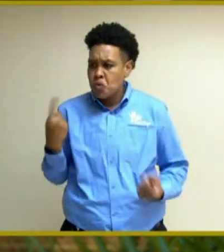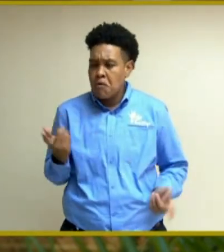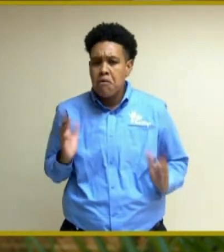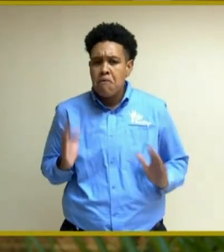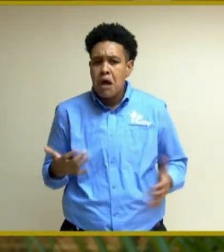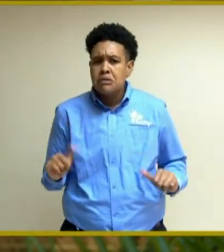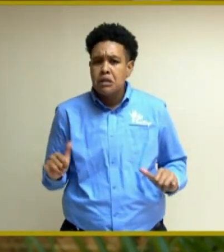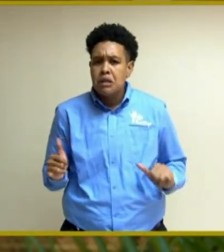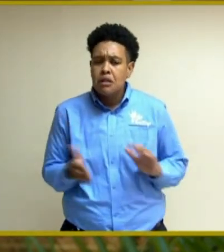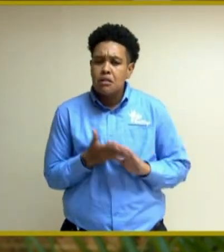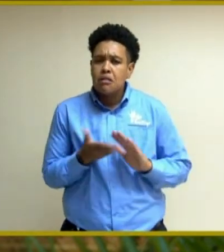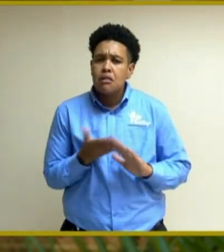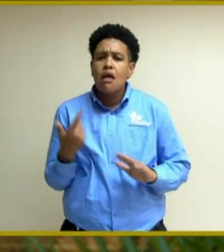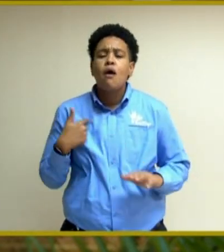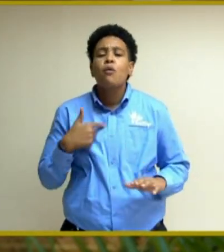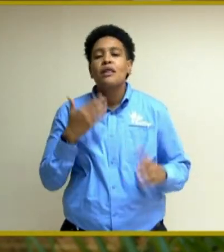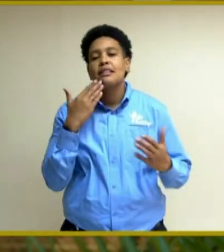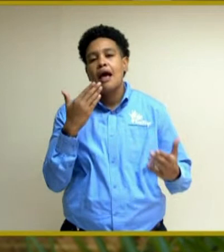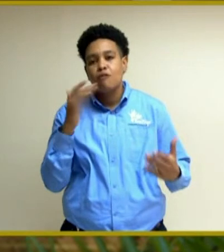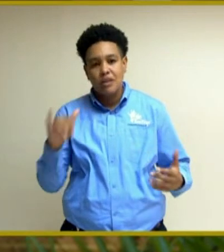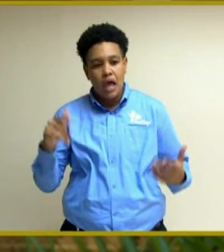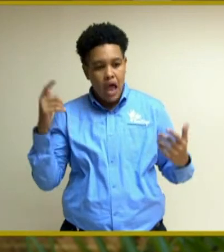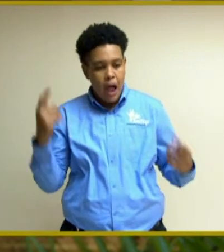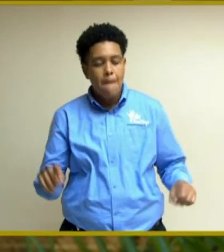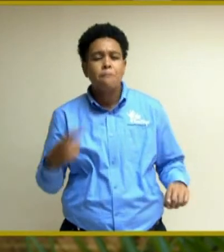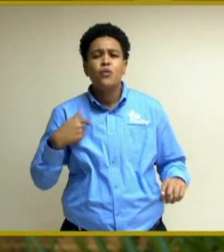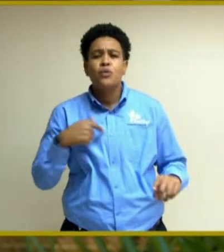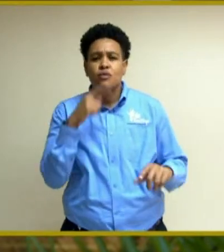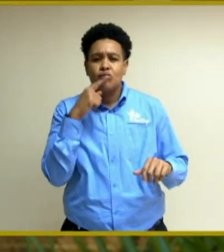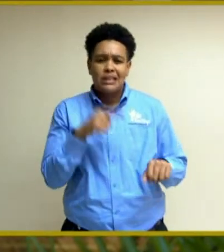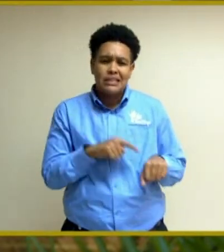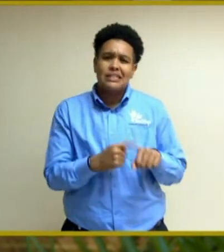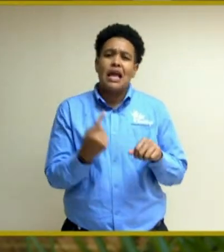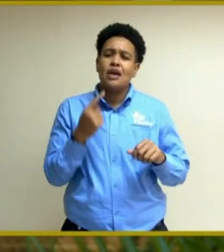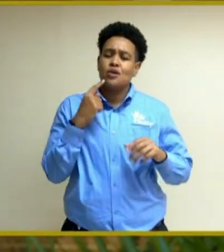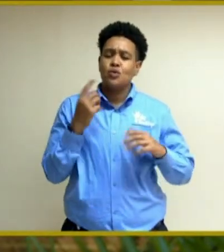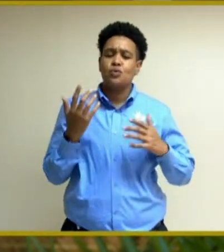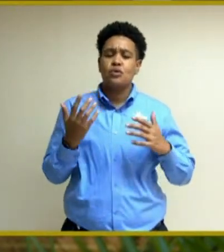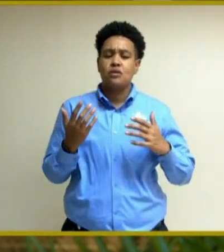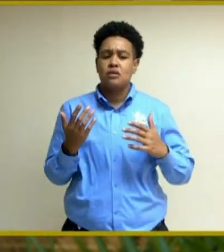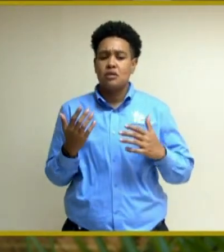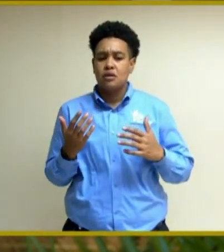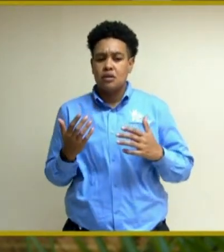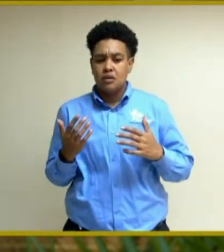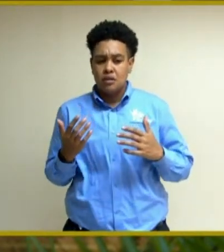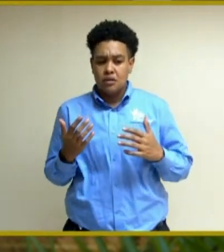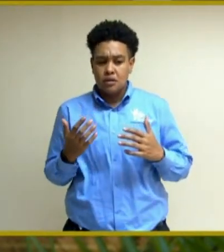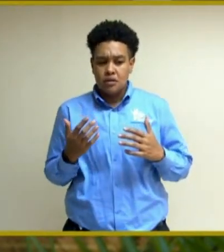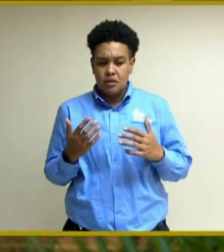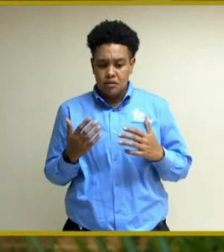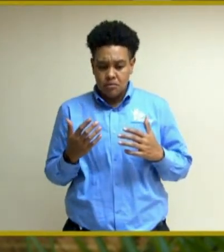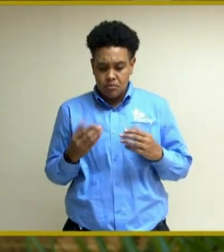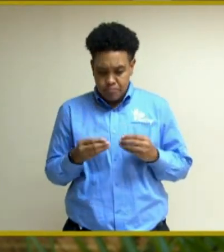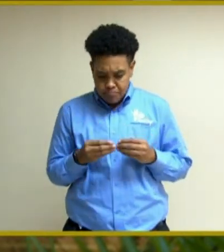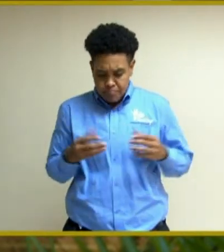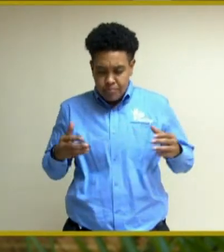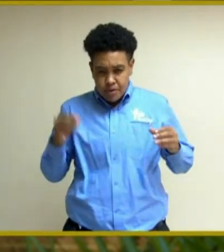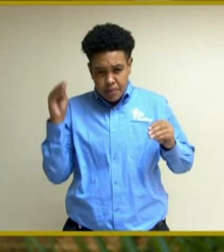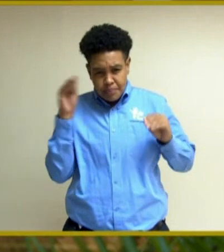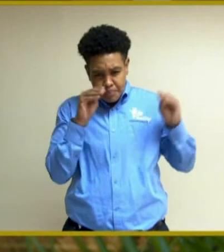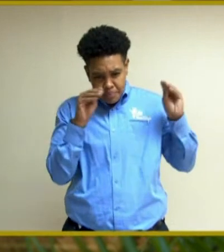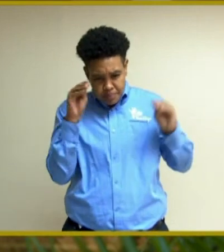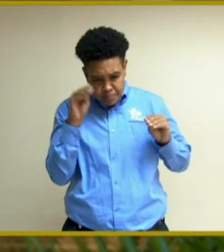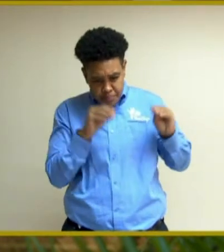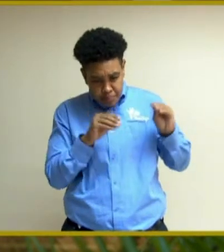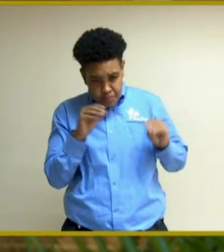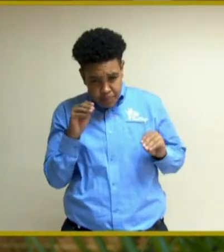and we are grateful for that. And therefore, we are beginning to build our own database